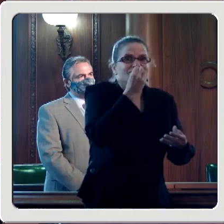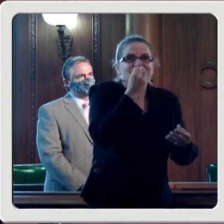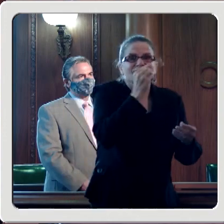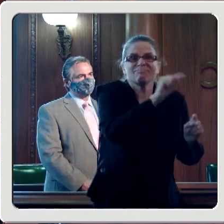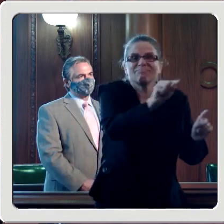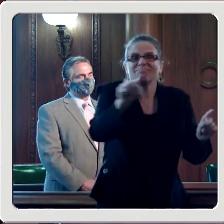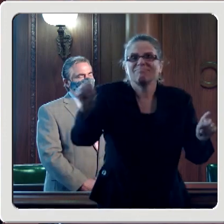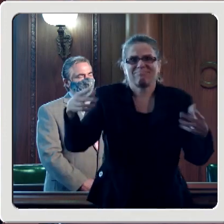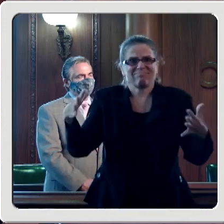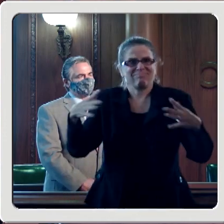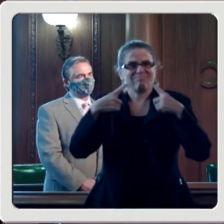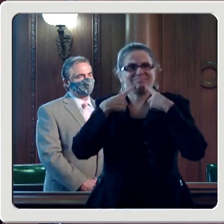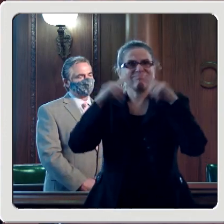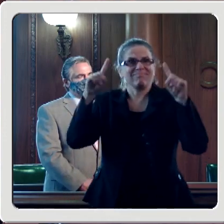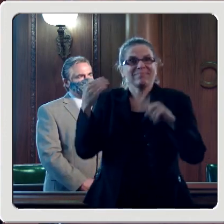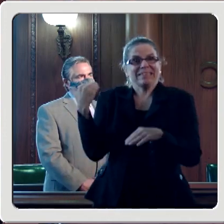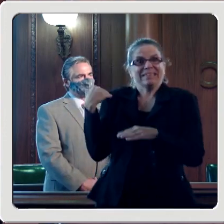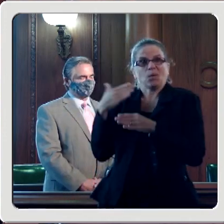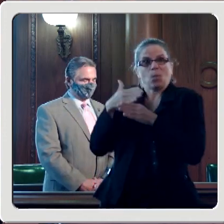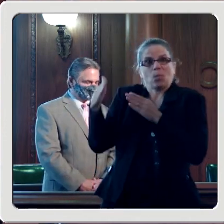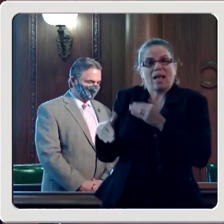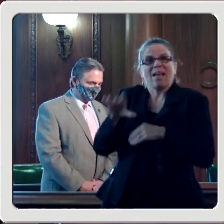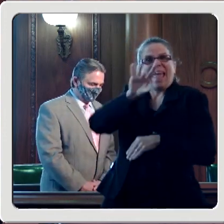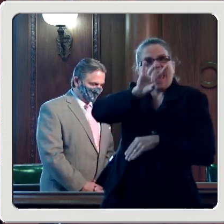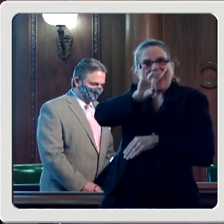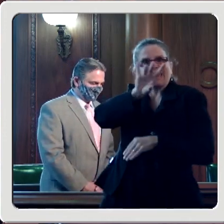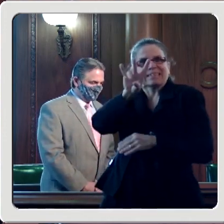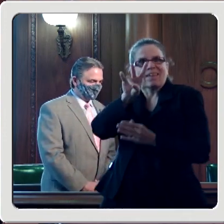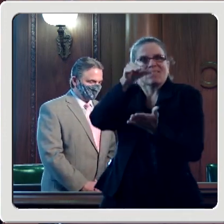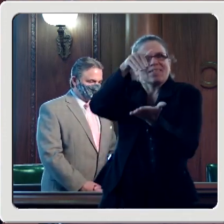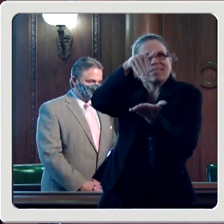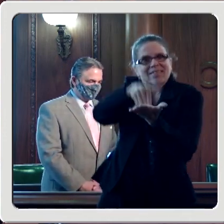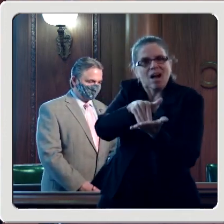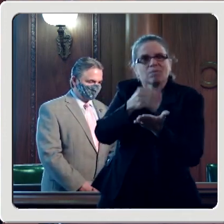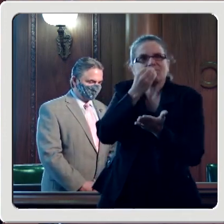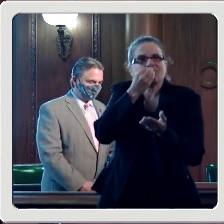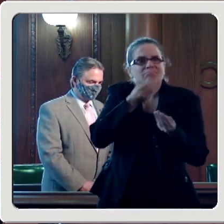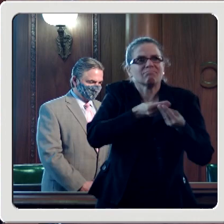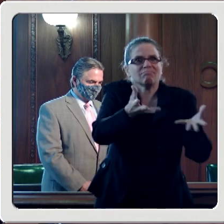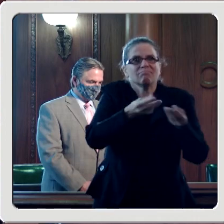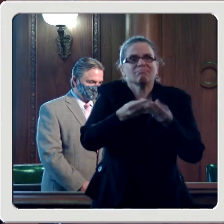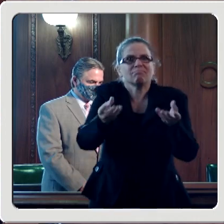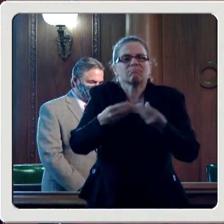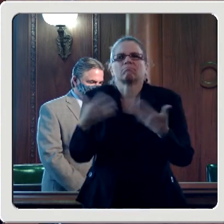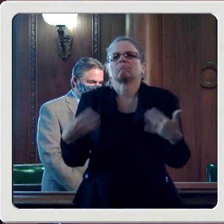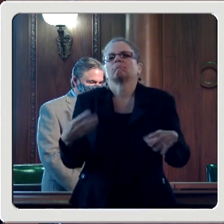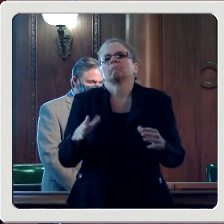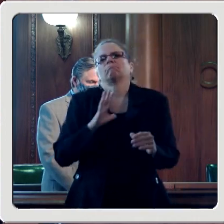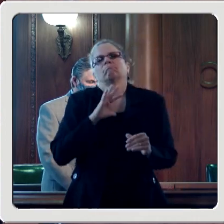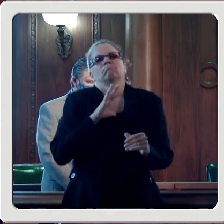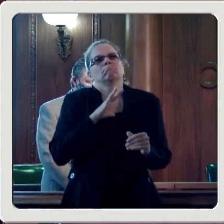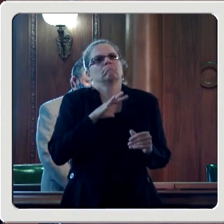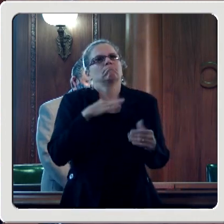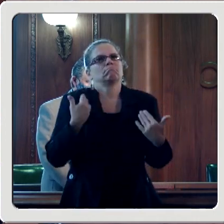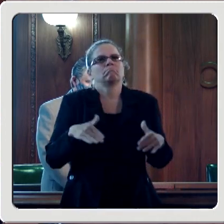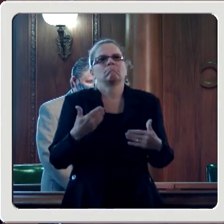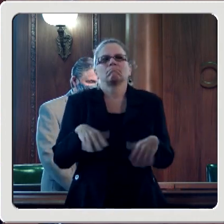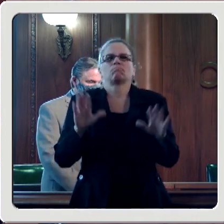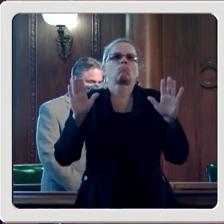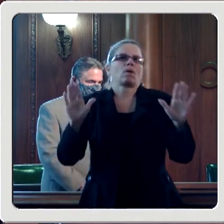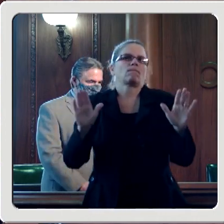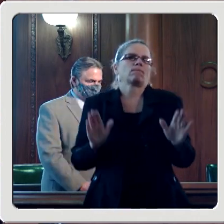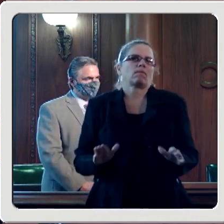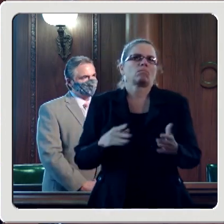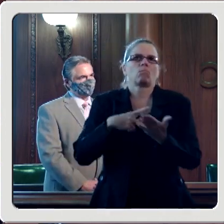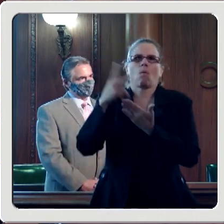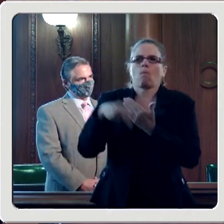we distributed 87,022 meals. So it's just been a tremendous program. We had